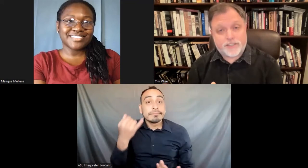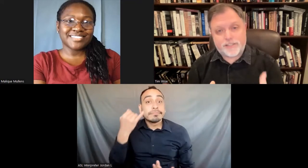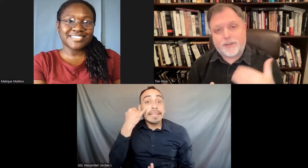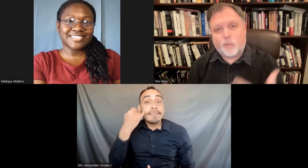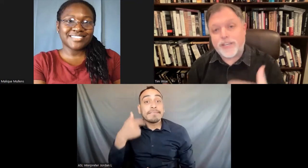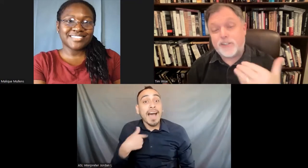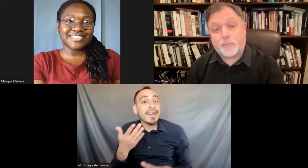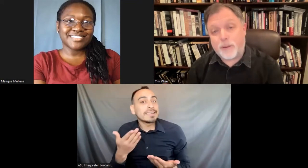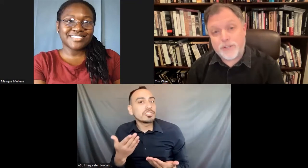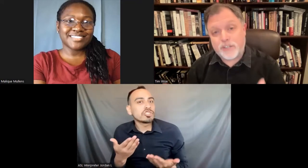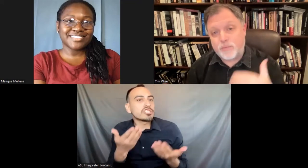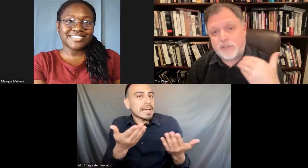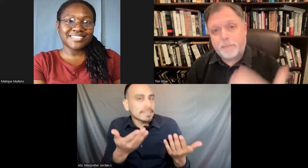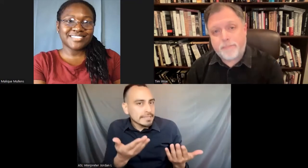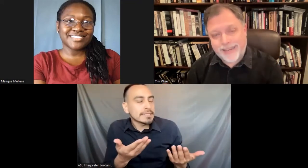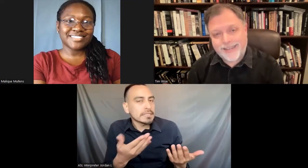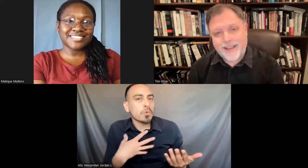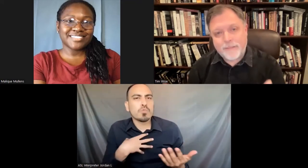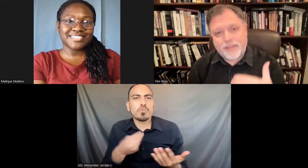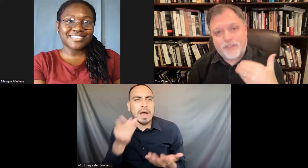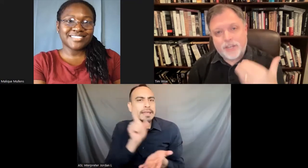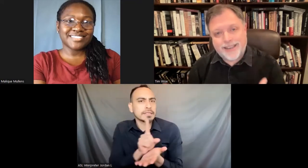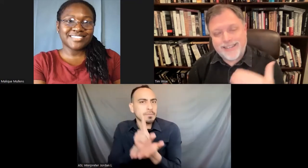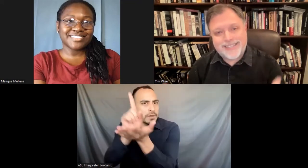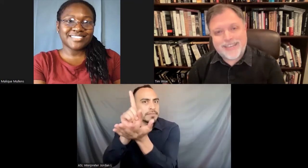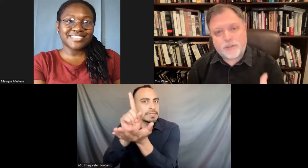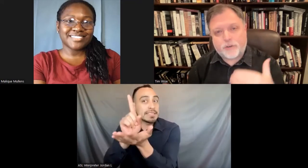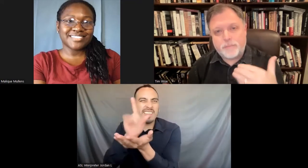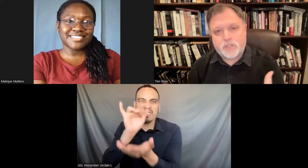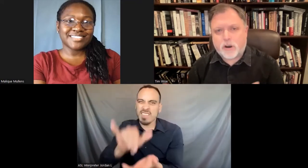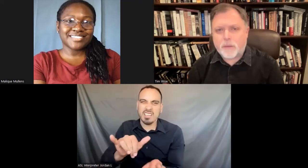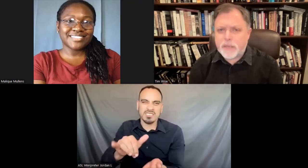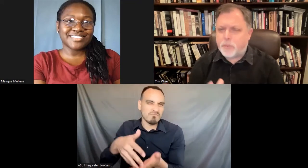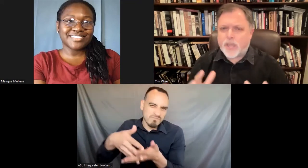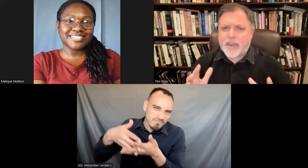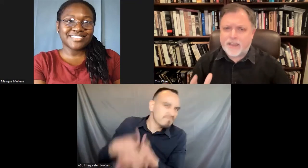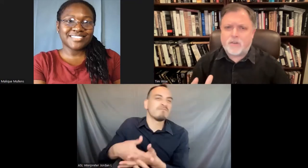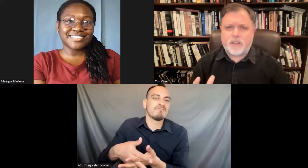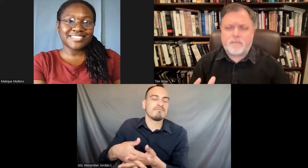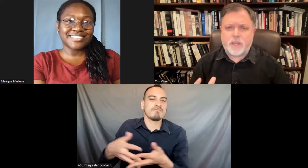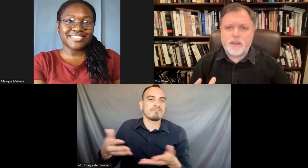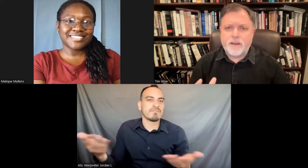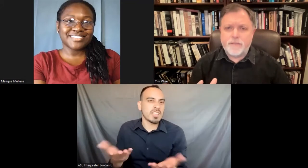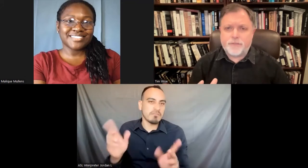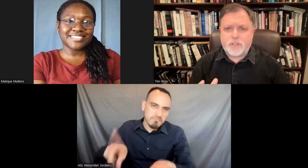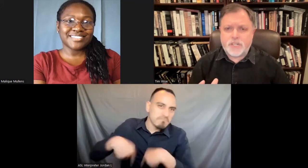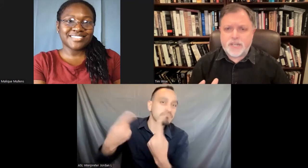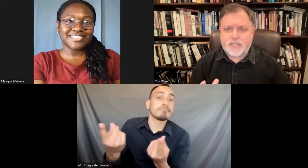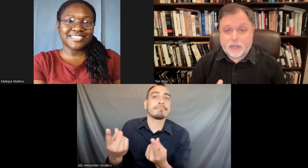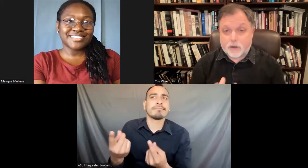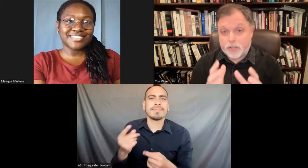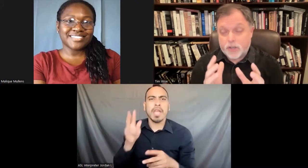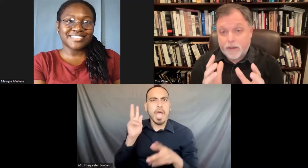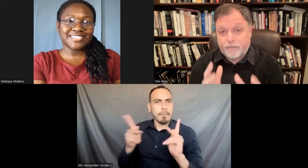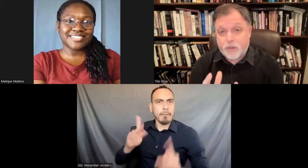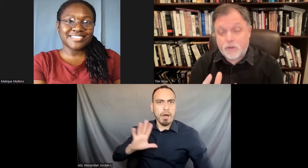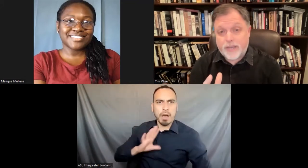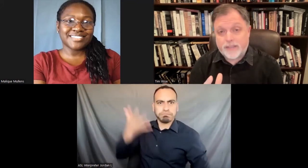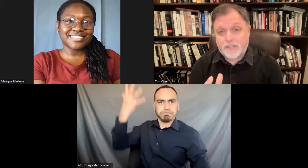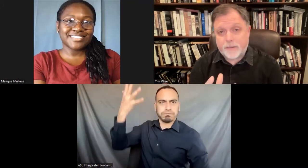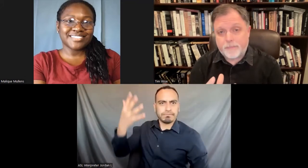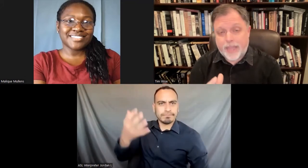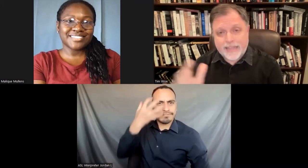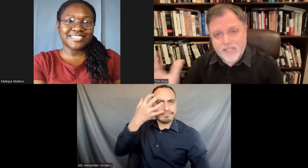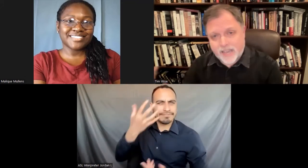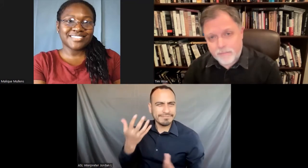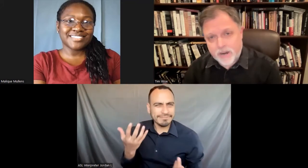for instance, that white supremacy was embedded in the United States from the start, people get angry at me for suggesting it, or it's viewed